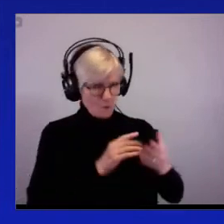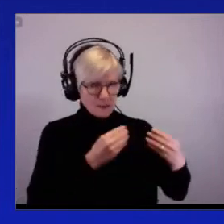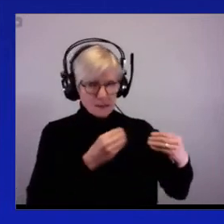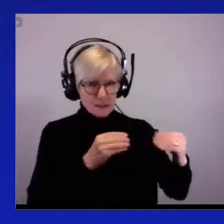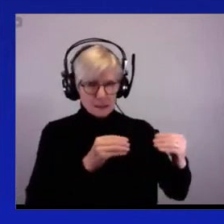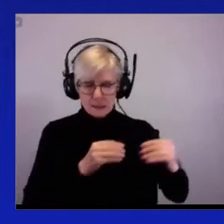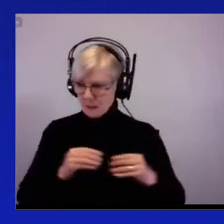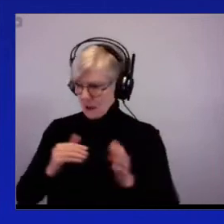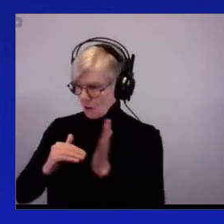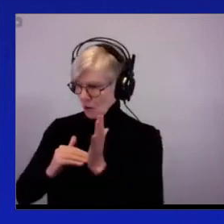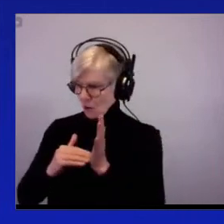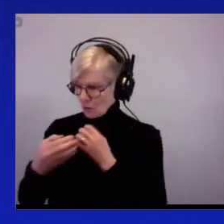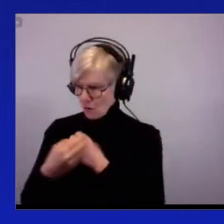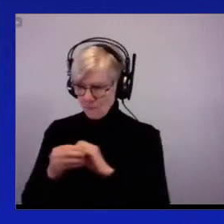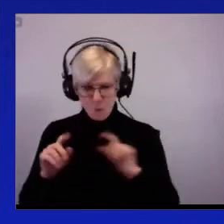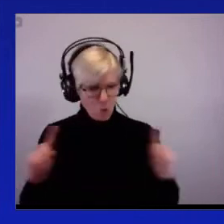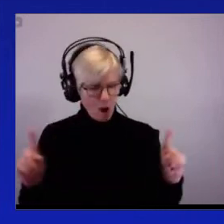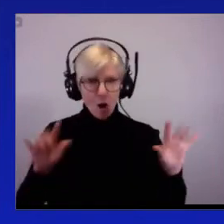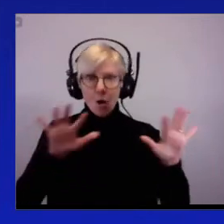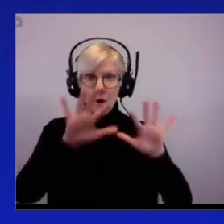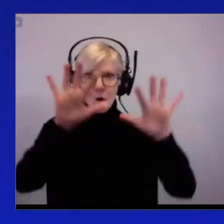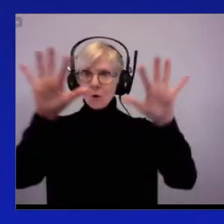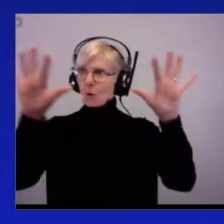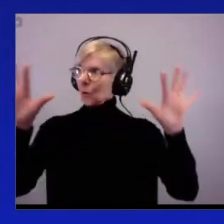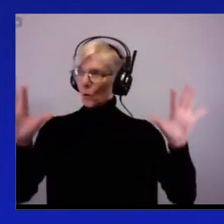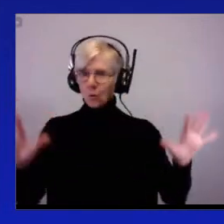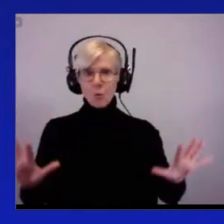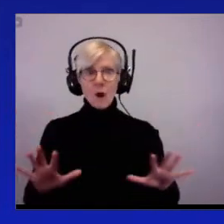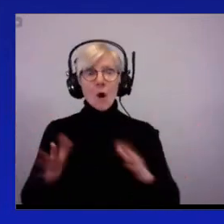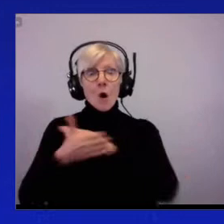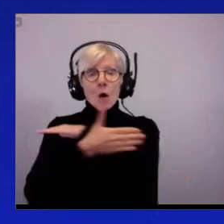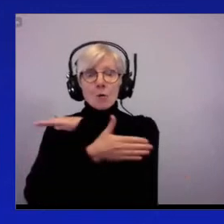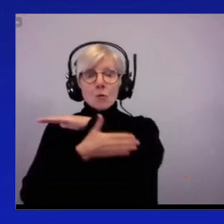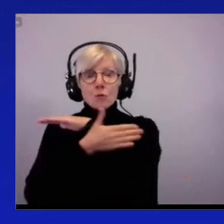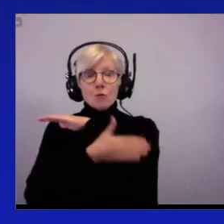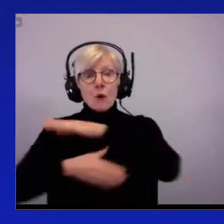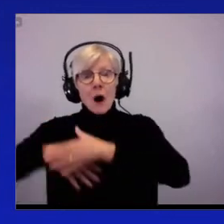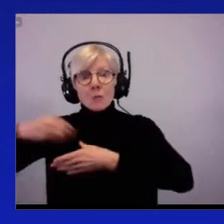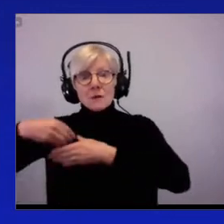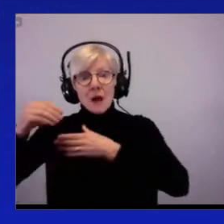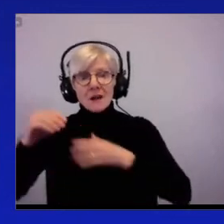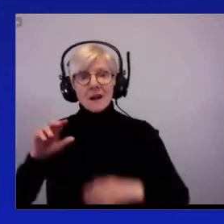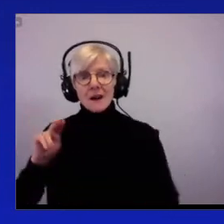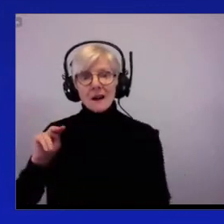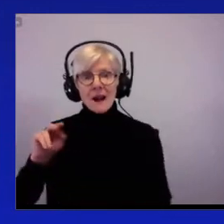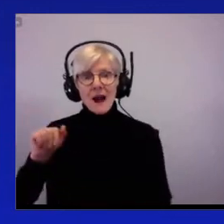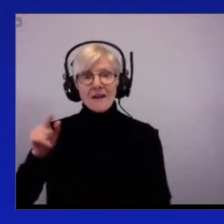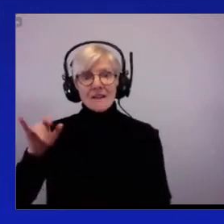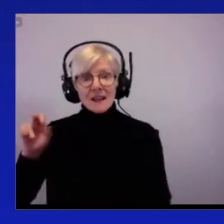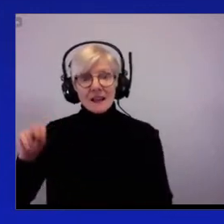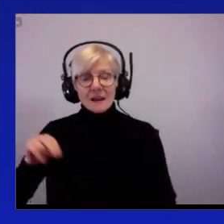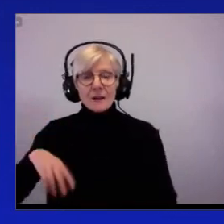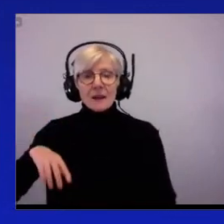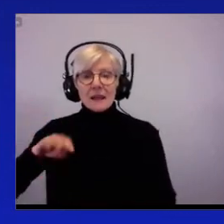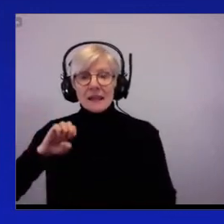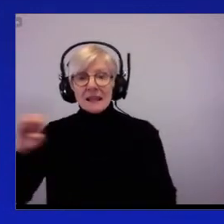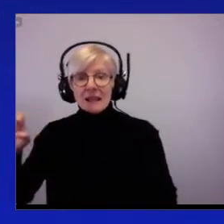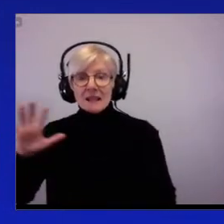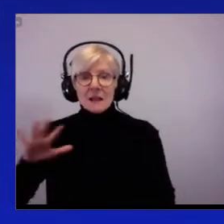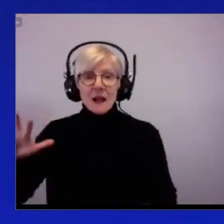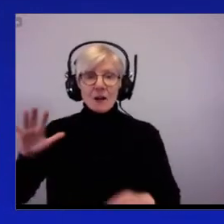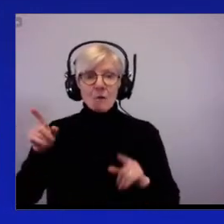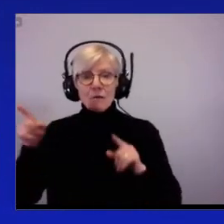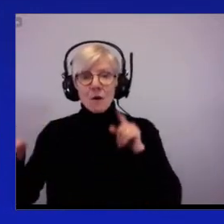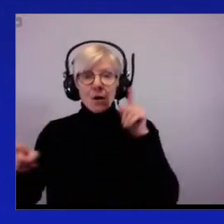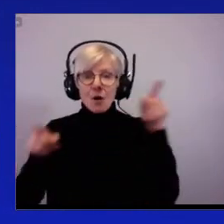too, to see where those gaps could be, and particularly the rural areas, Navin, for instance, in the East End, those type of